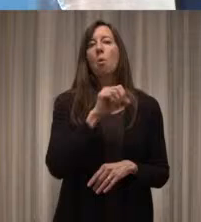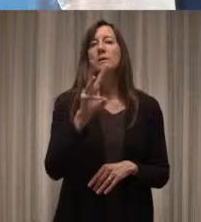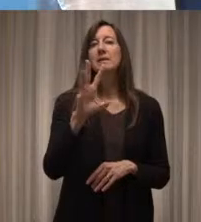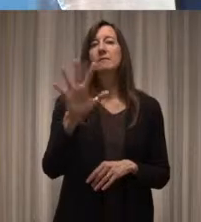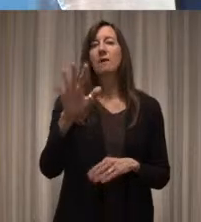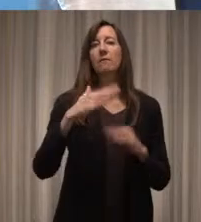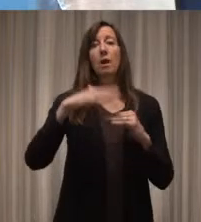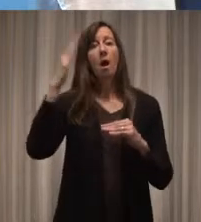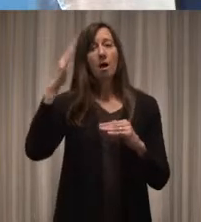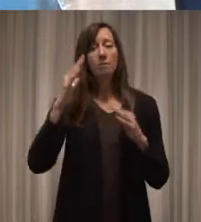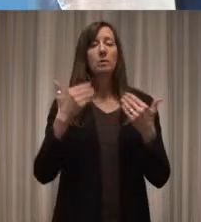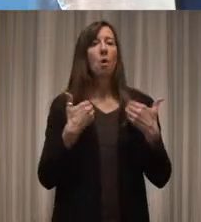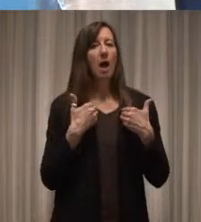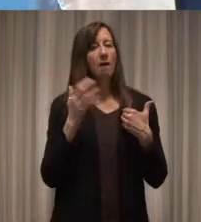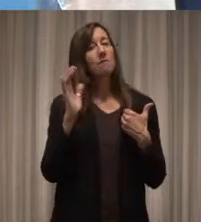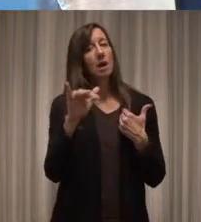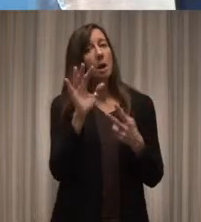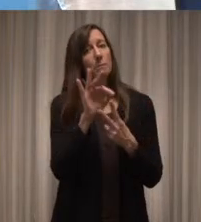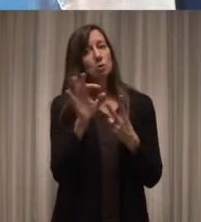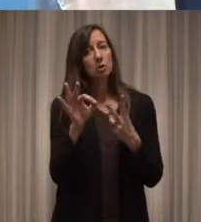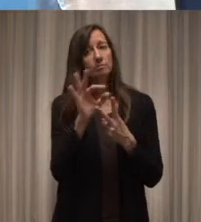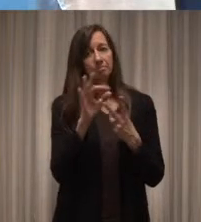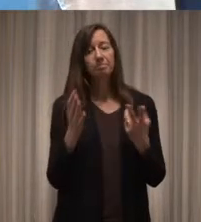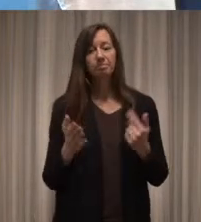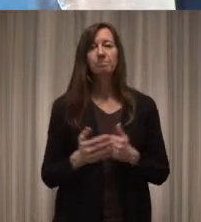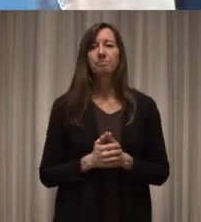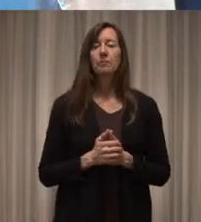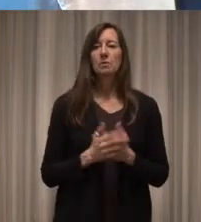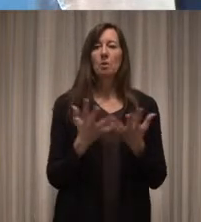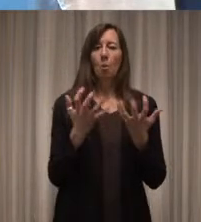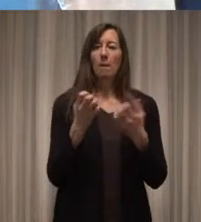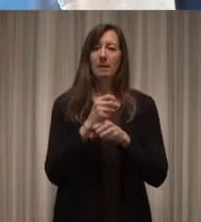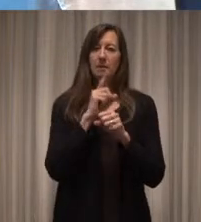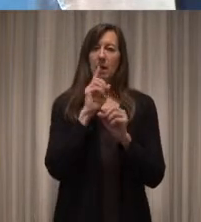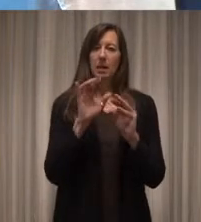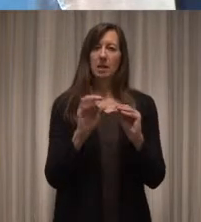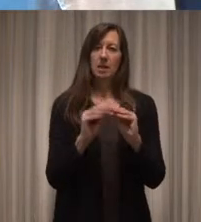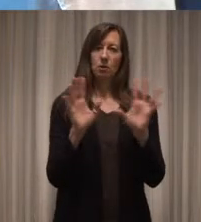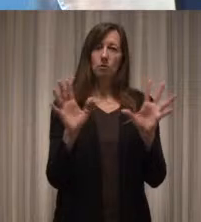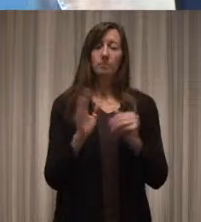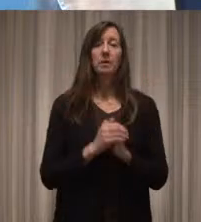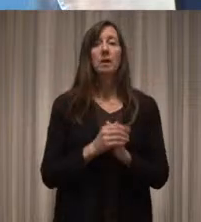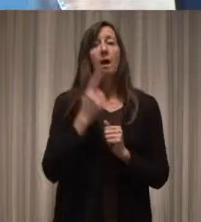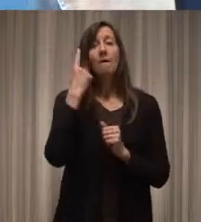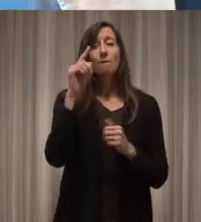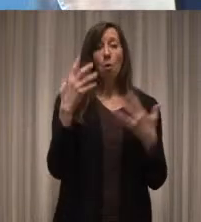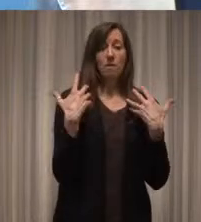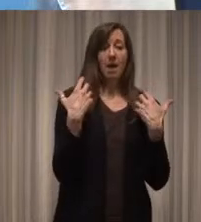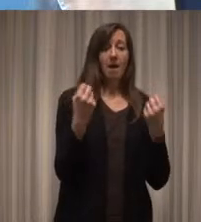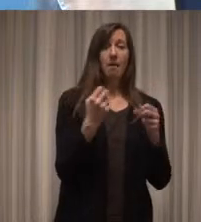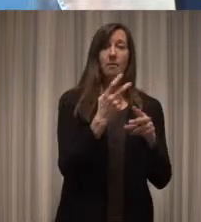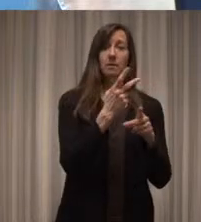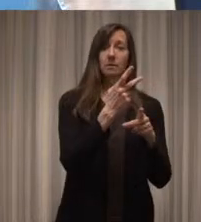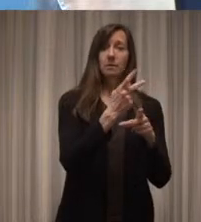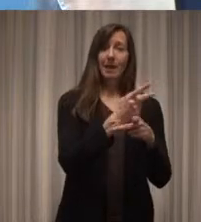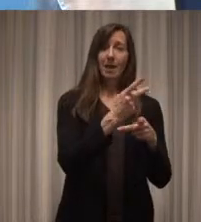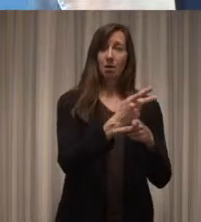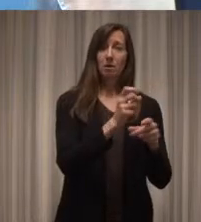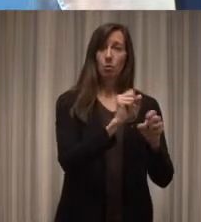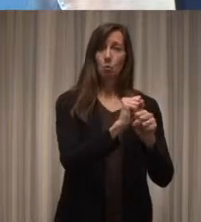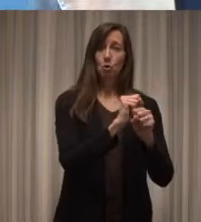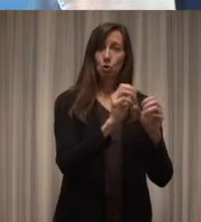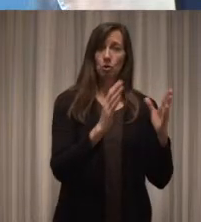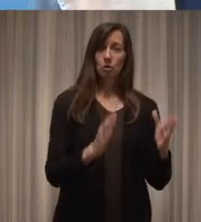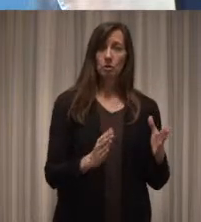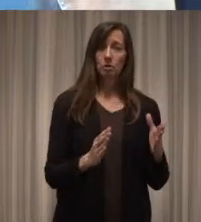well. Finally, for the healthcare workers, which is category 1A, that's essentially being handled directly